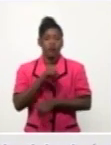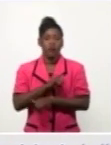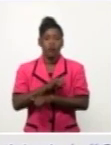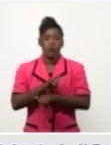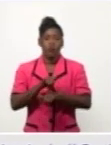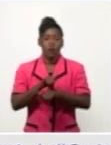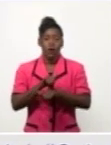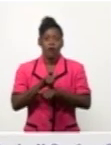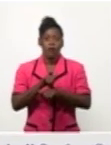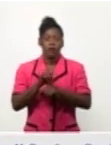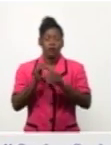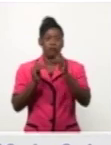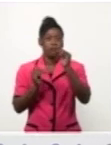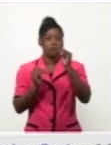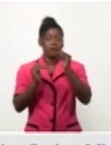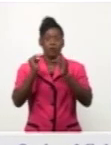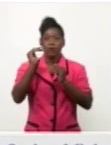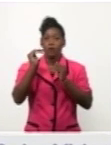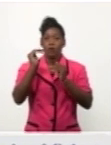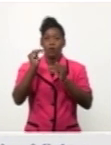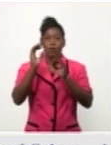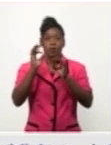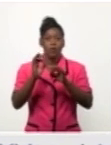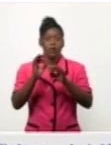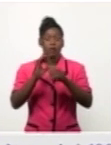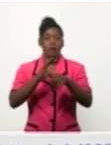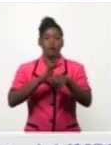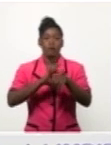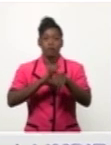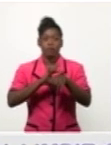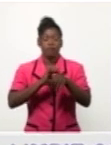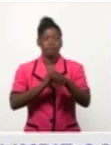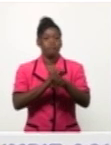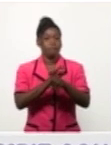has become the epicenter of the pandemic,